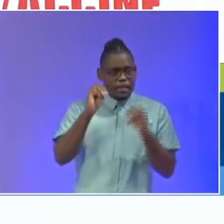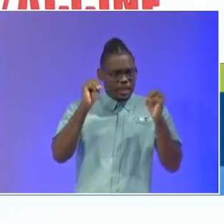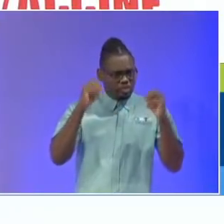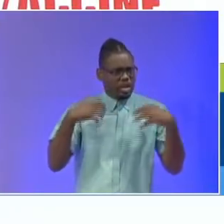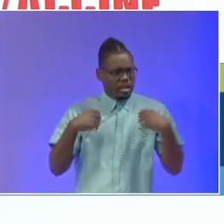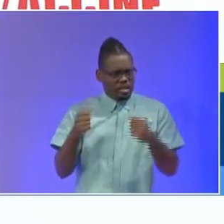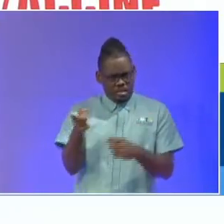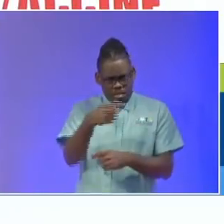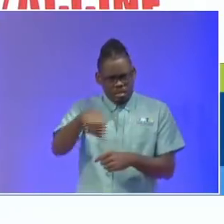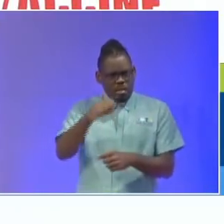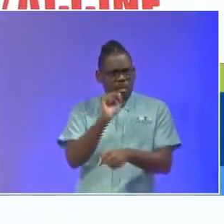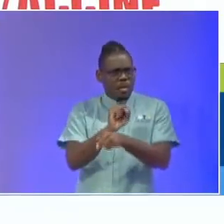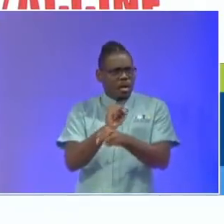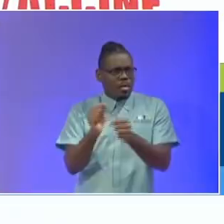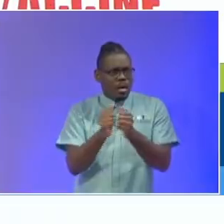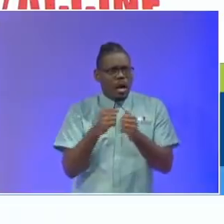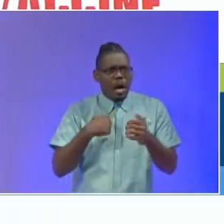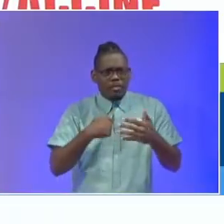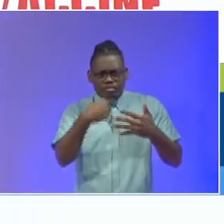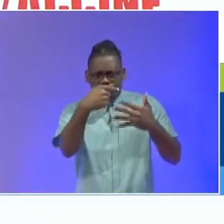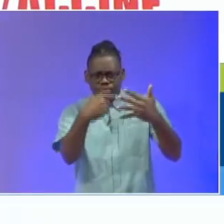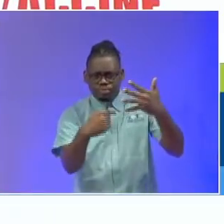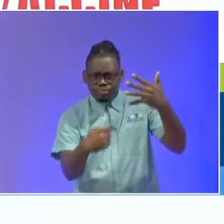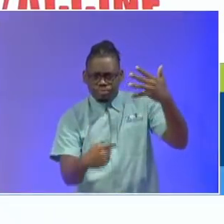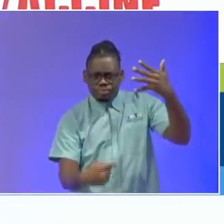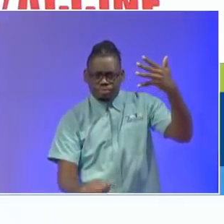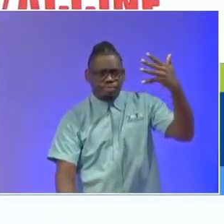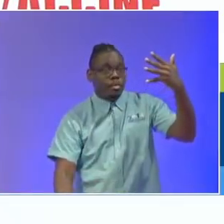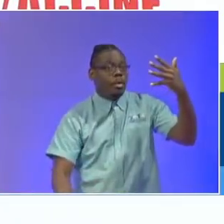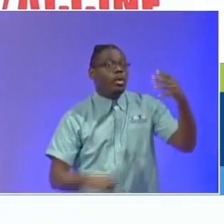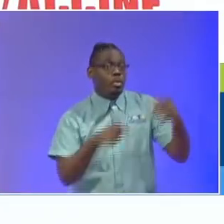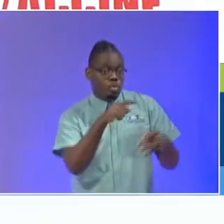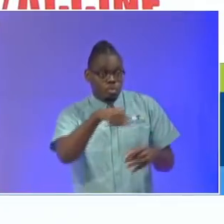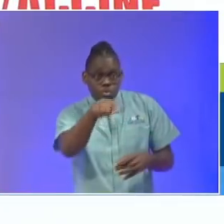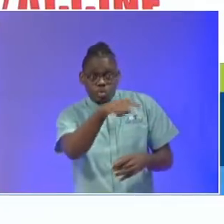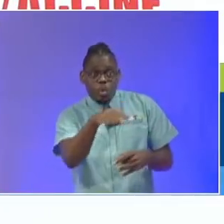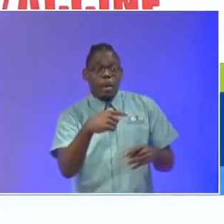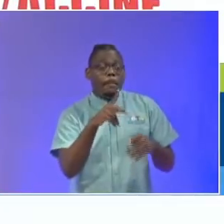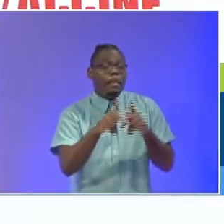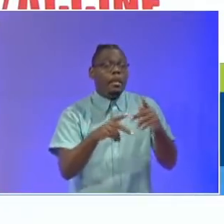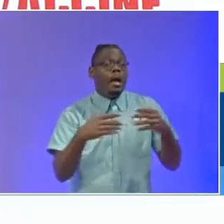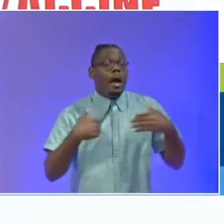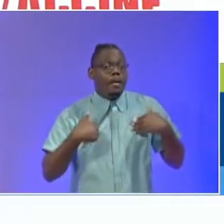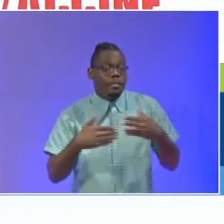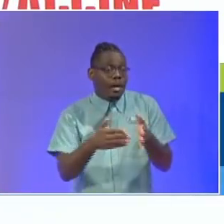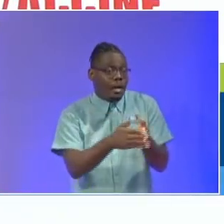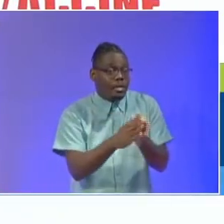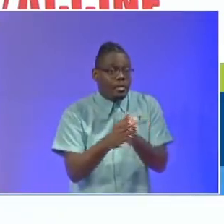you and others have been asking about. And let us wait for the